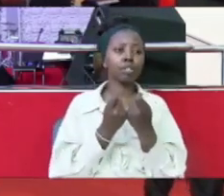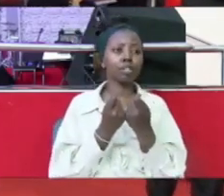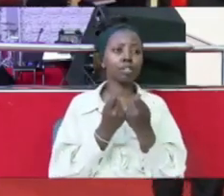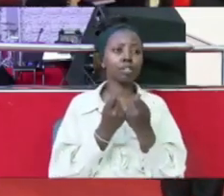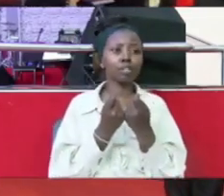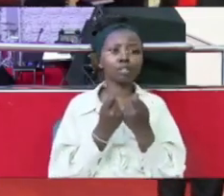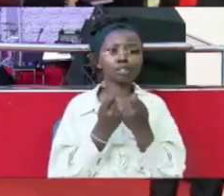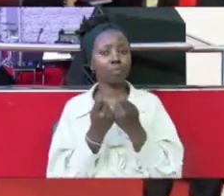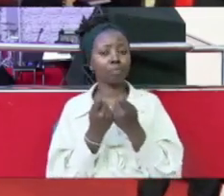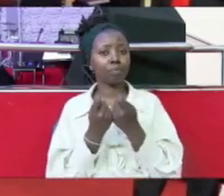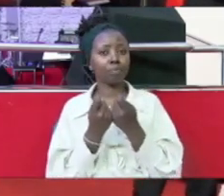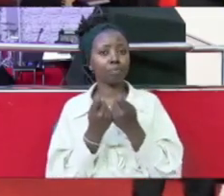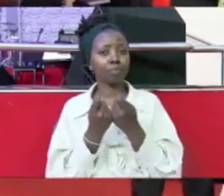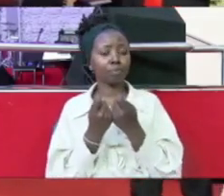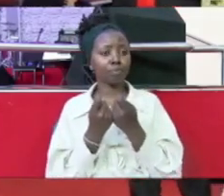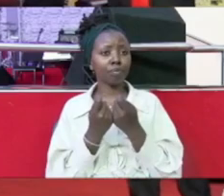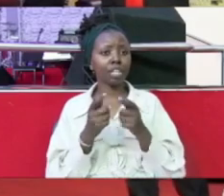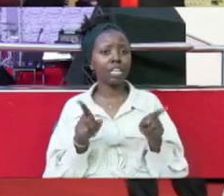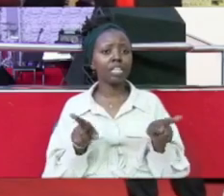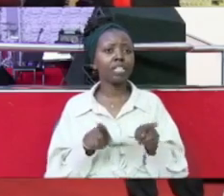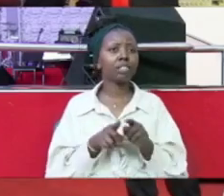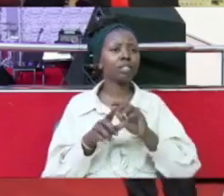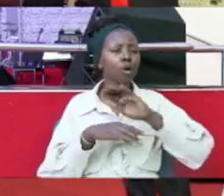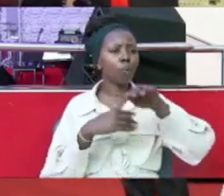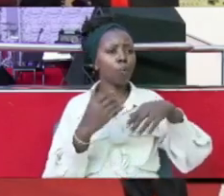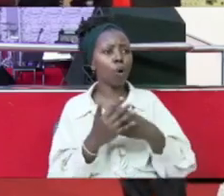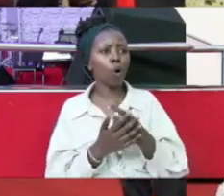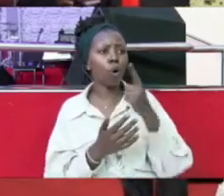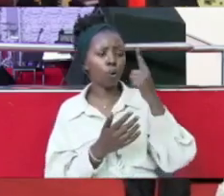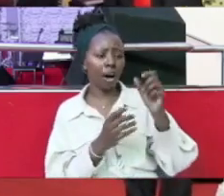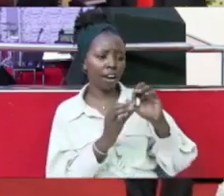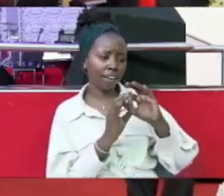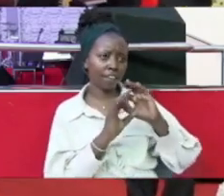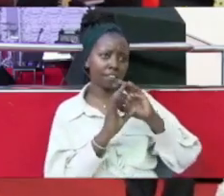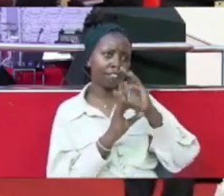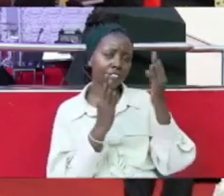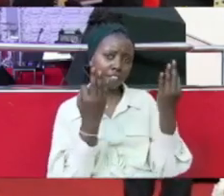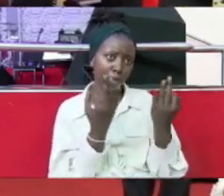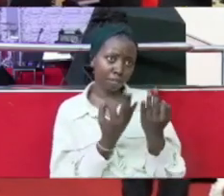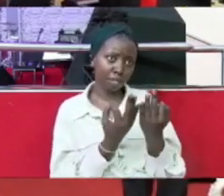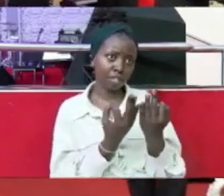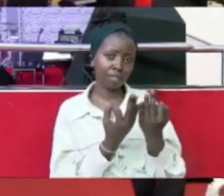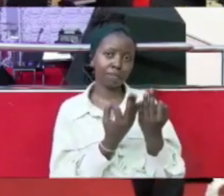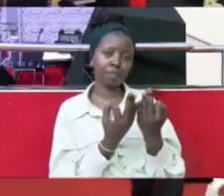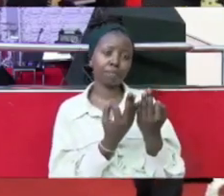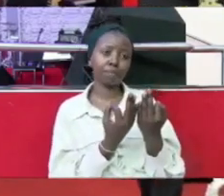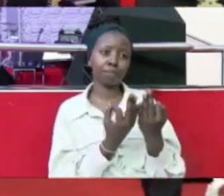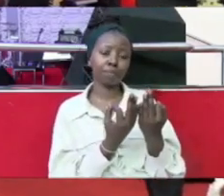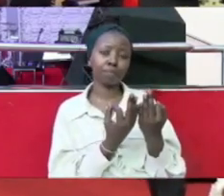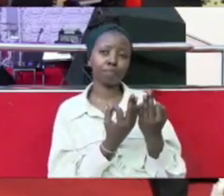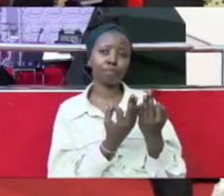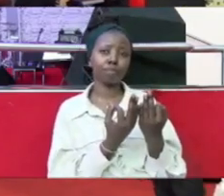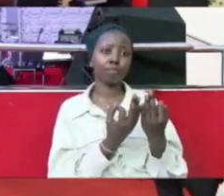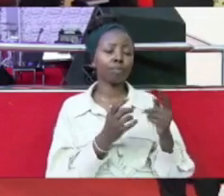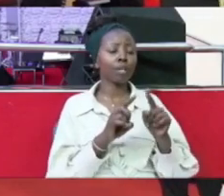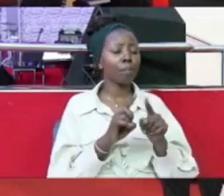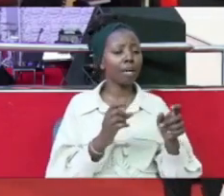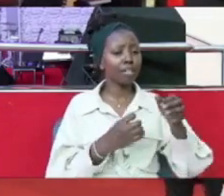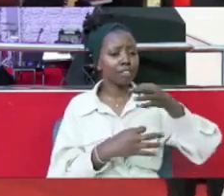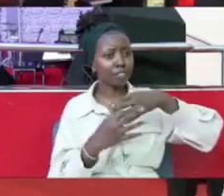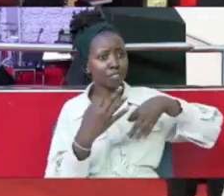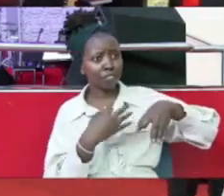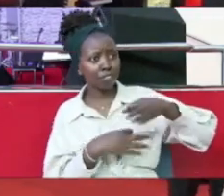something association makes them, they are part of one family. Kuna jambo ambalo linatufanya sisi kuwa jamii moja. But fellowship is